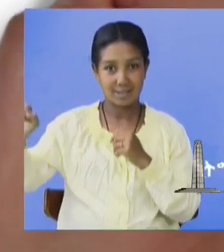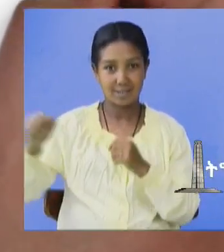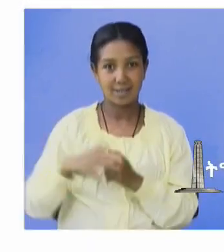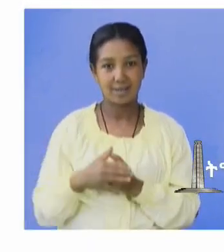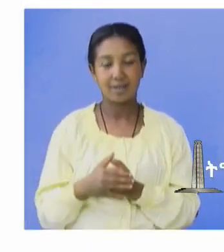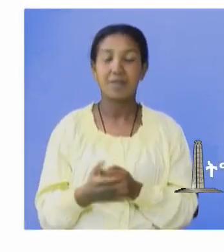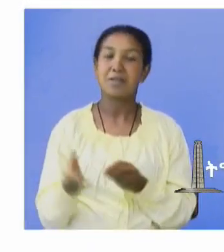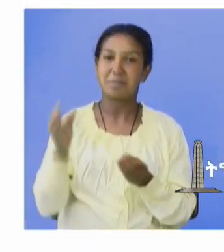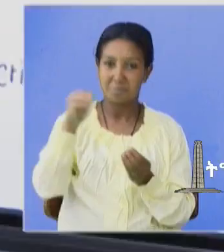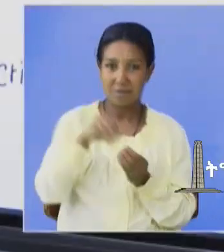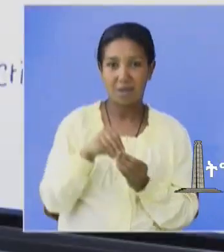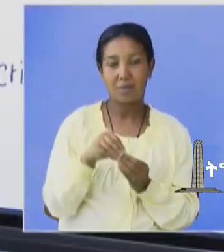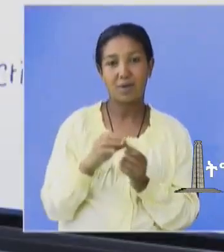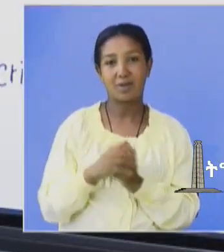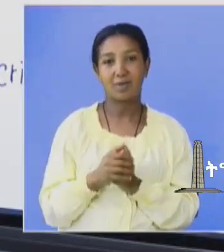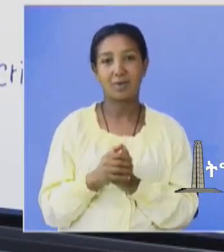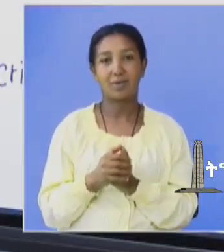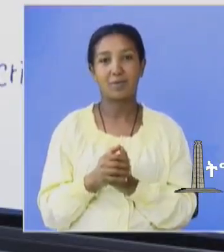Let me add one more.